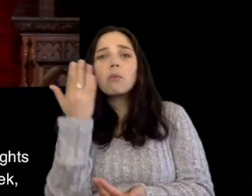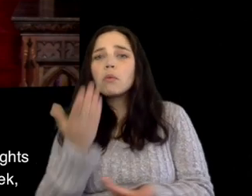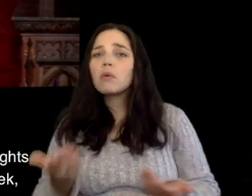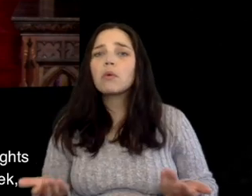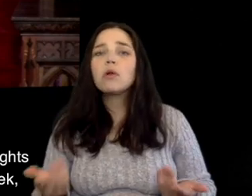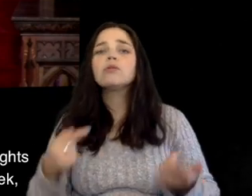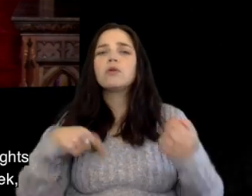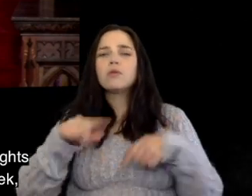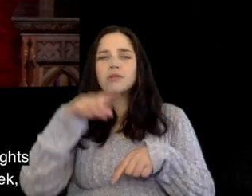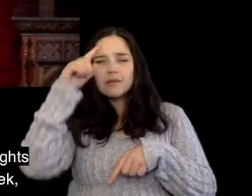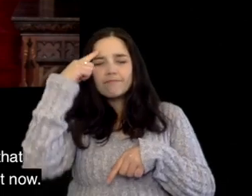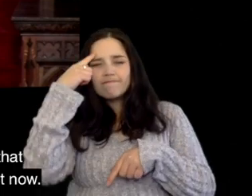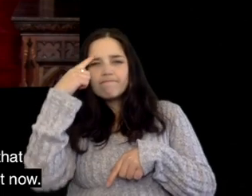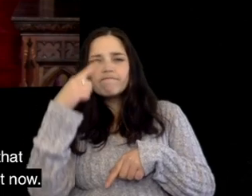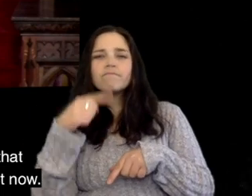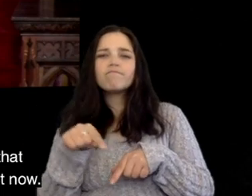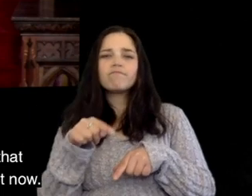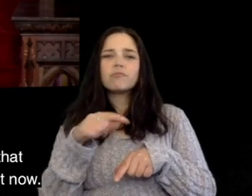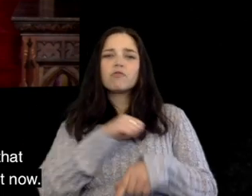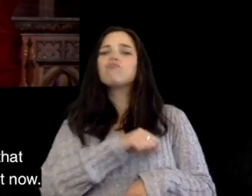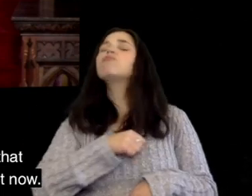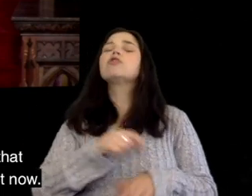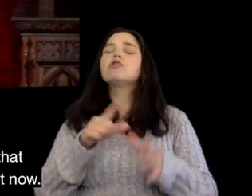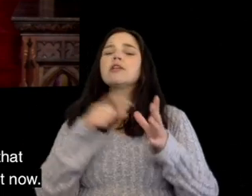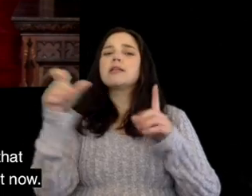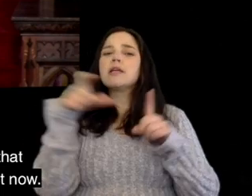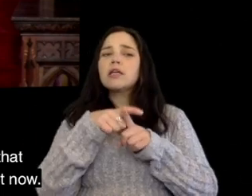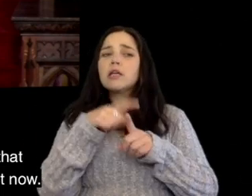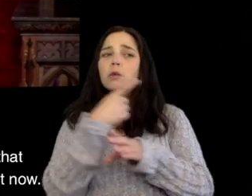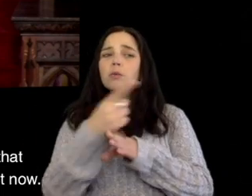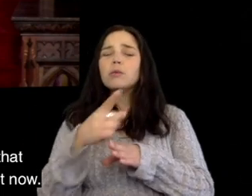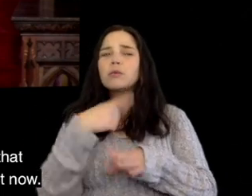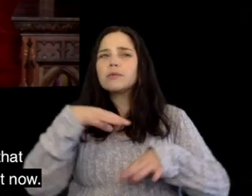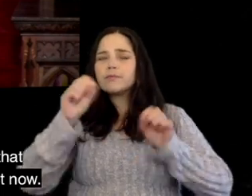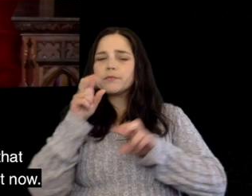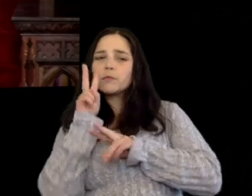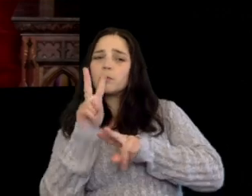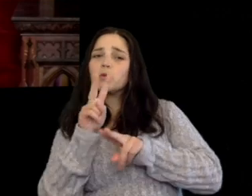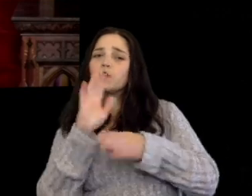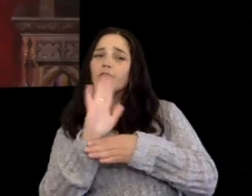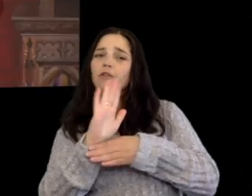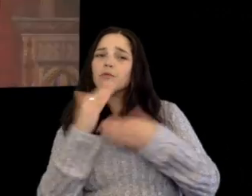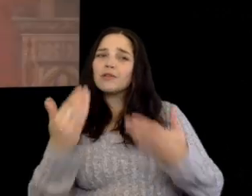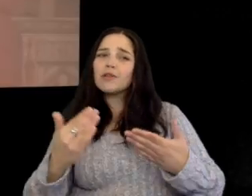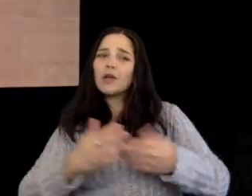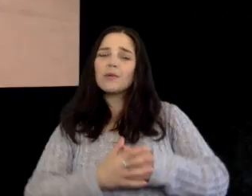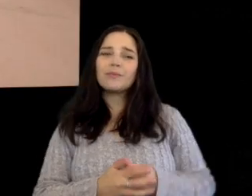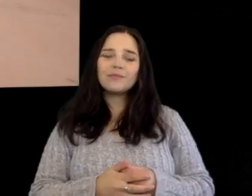begin our thoughts on Christian Aid Week, there is a brief film that we're going to watch just now.